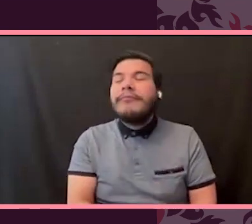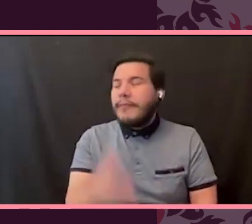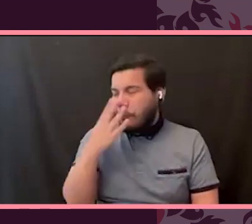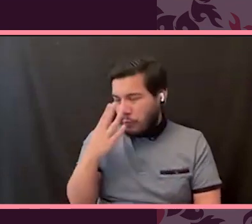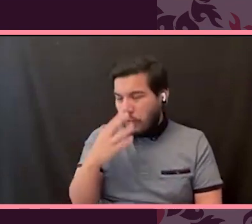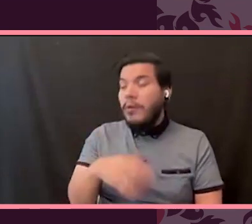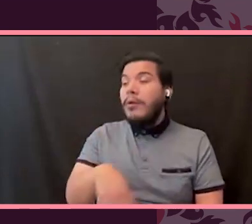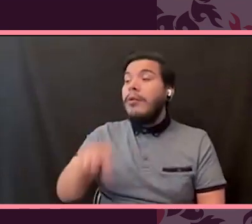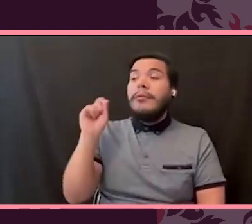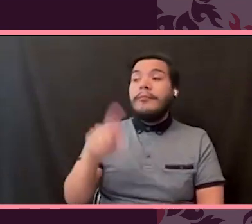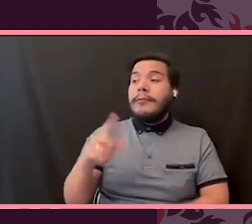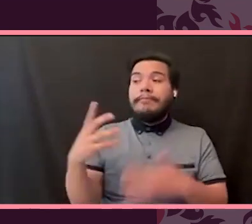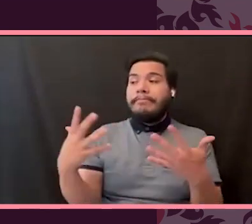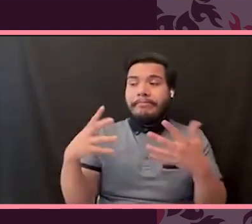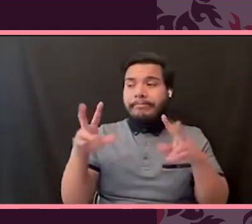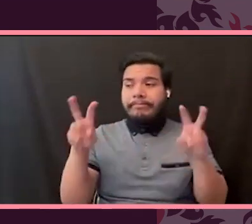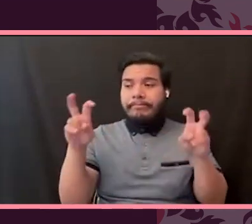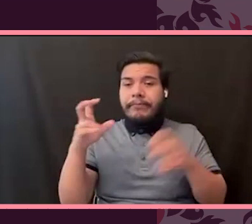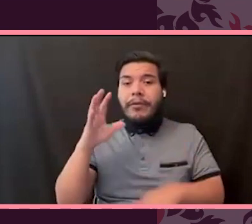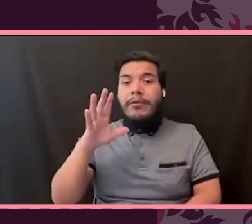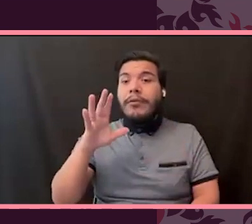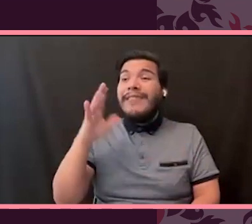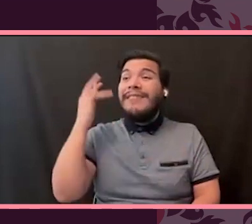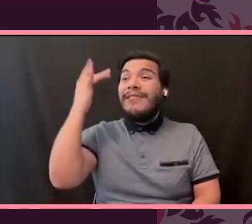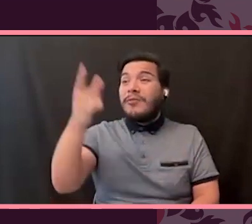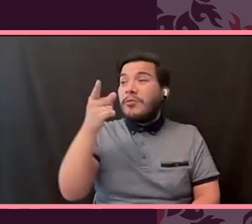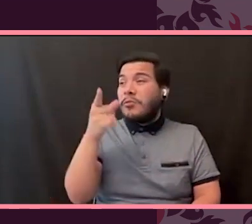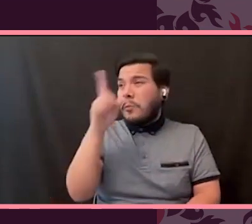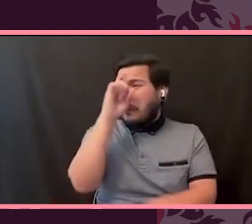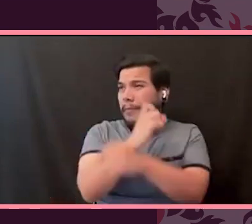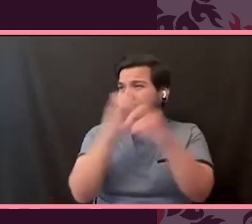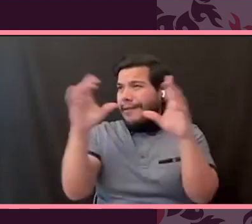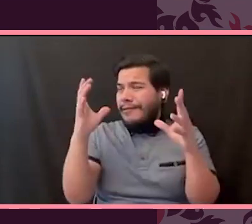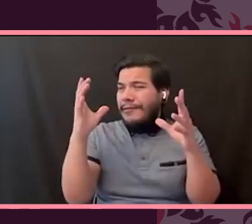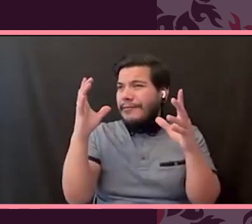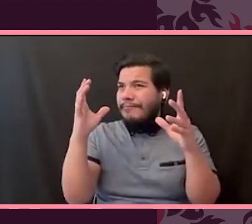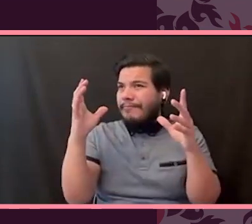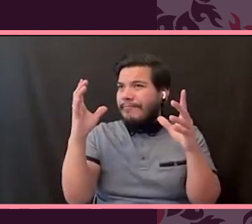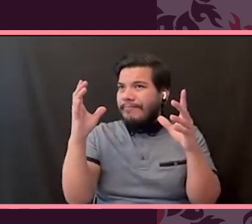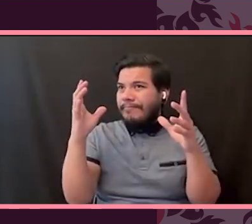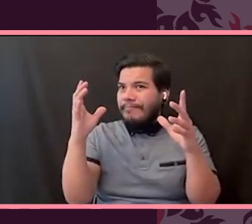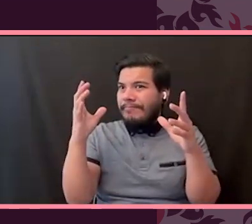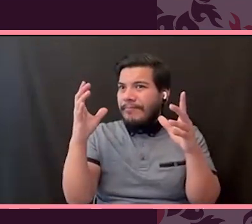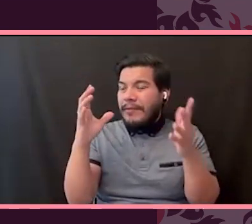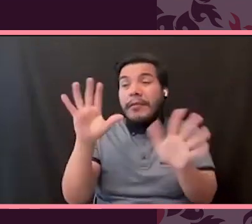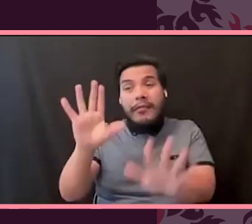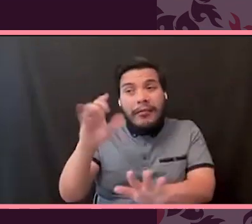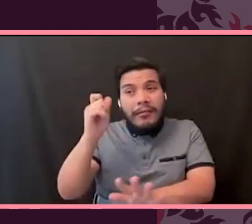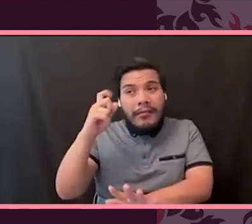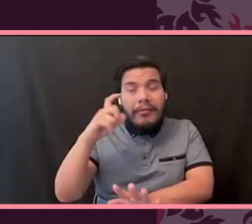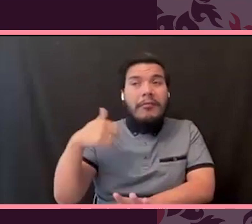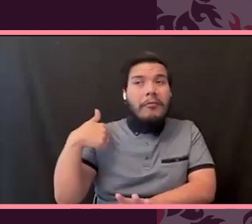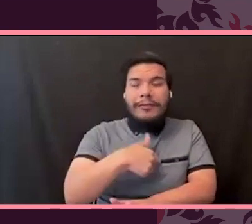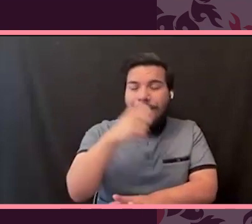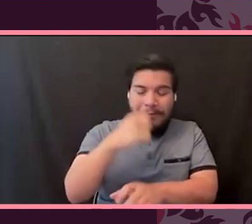question is, what is the future that you imagine? Qualified by assuming we don't blow ourselves up